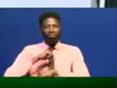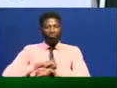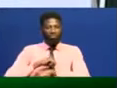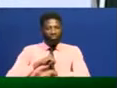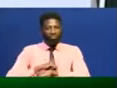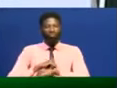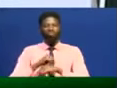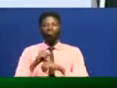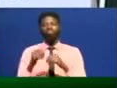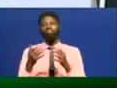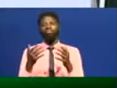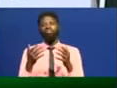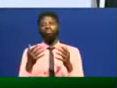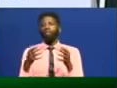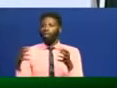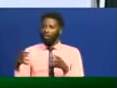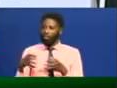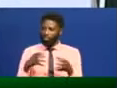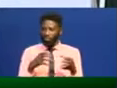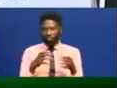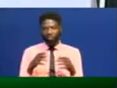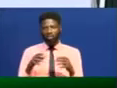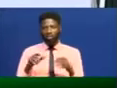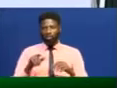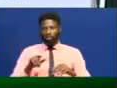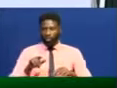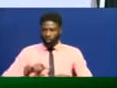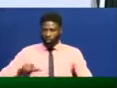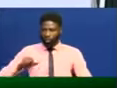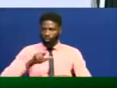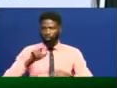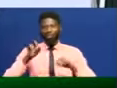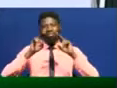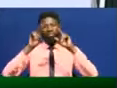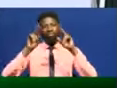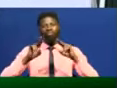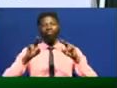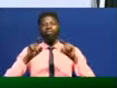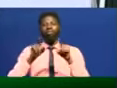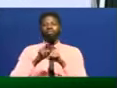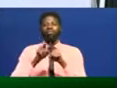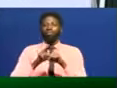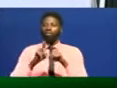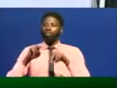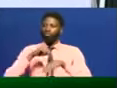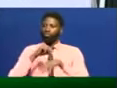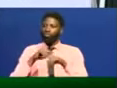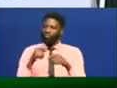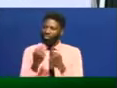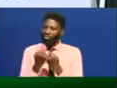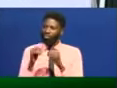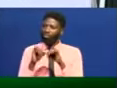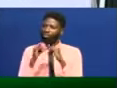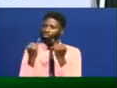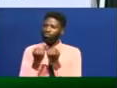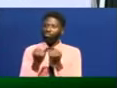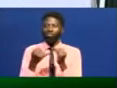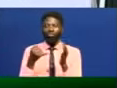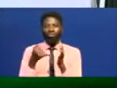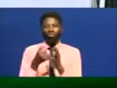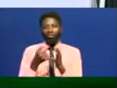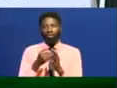clubs, both domestic and international, as well as national teams and institutions like the Kenya Film